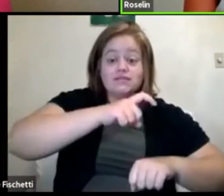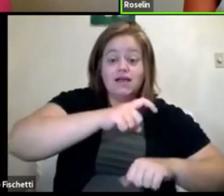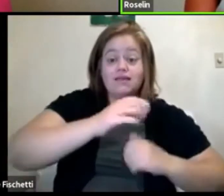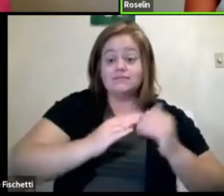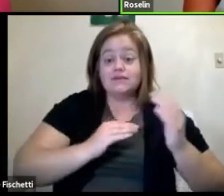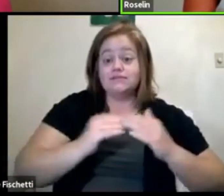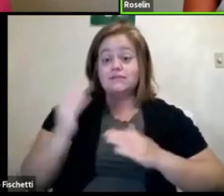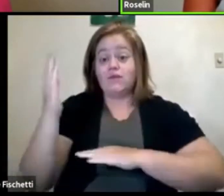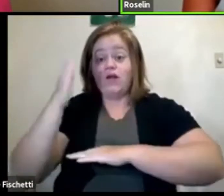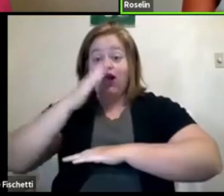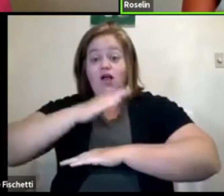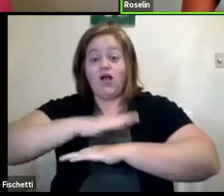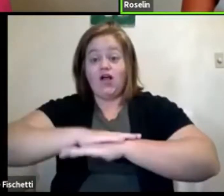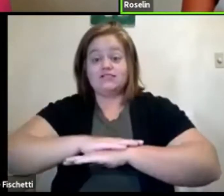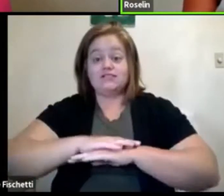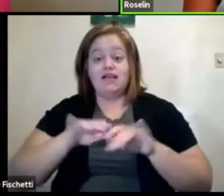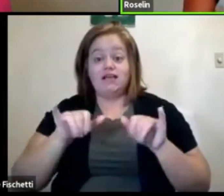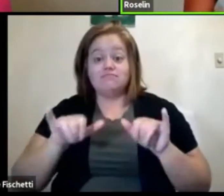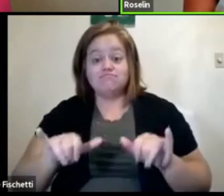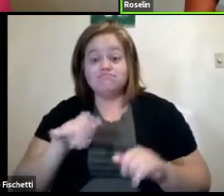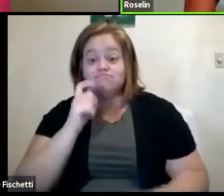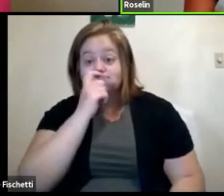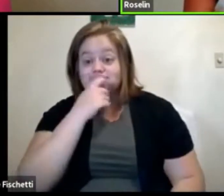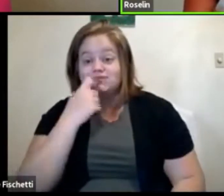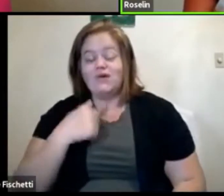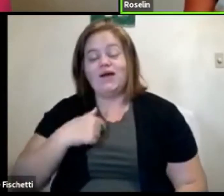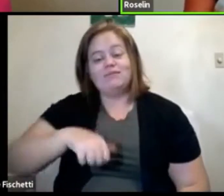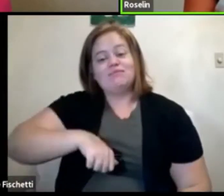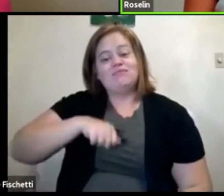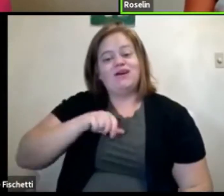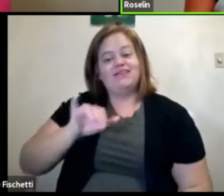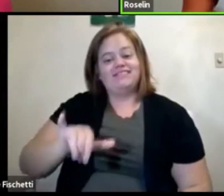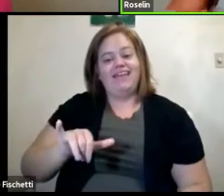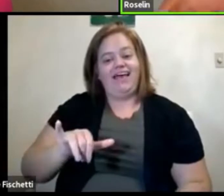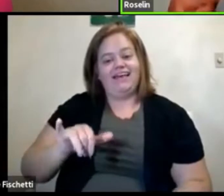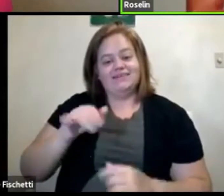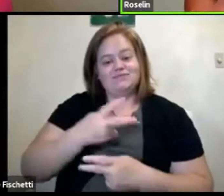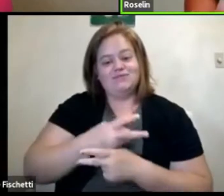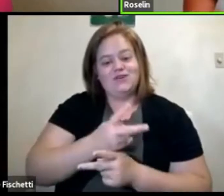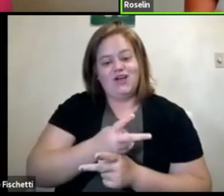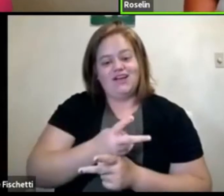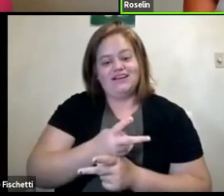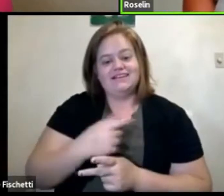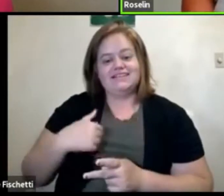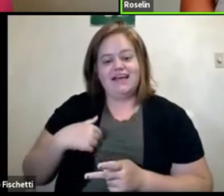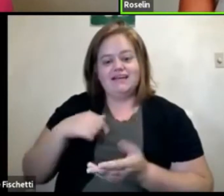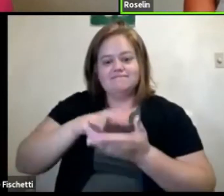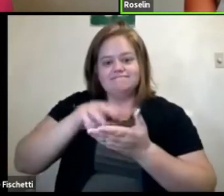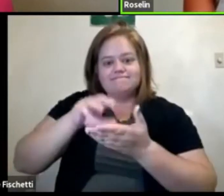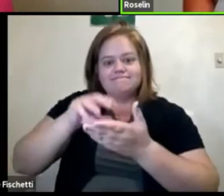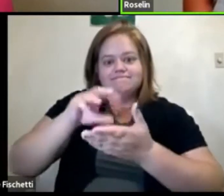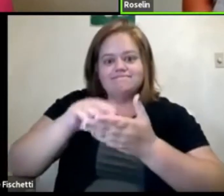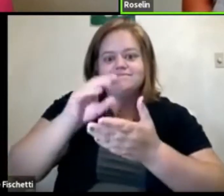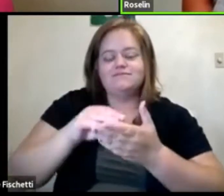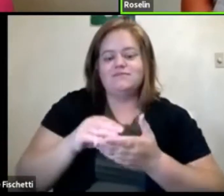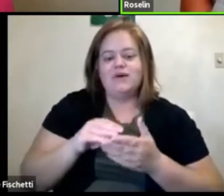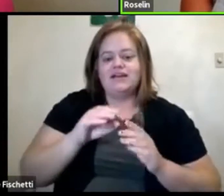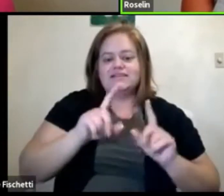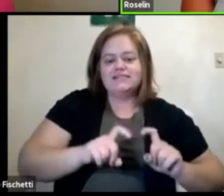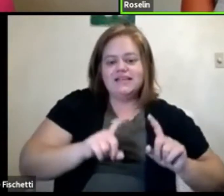day. So I'm super proud because, it was like I gained so much knowledge by working on